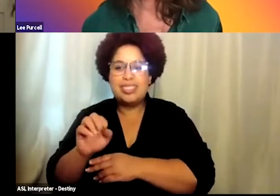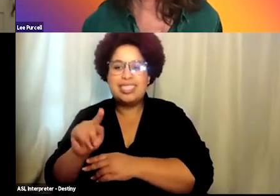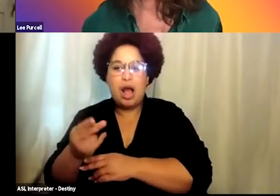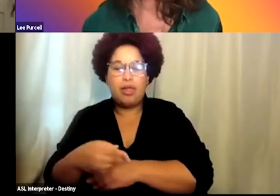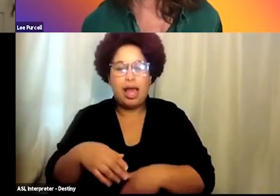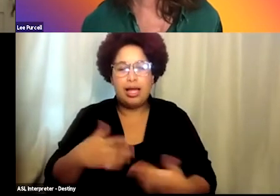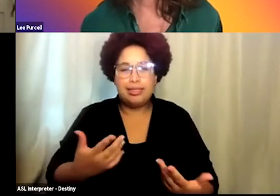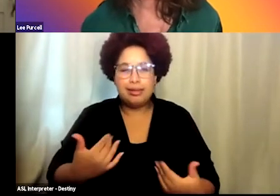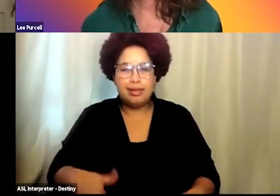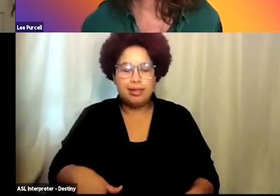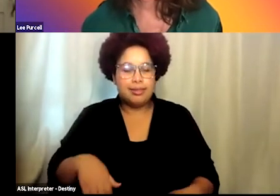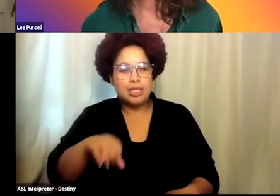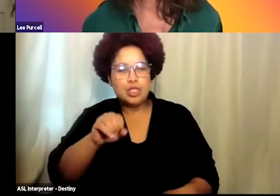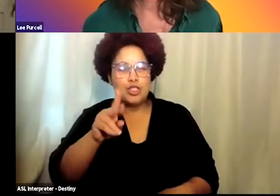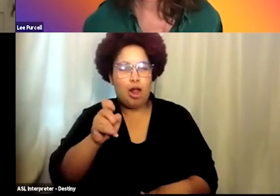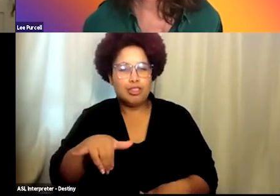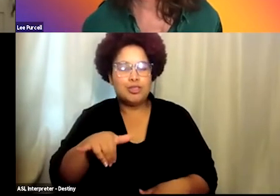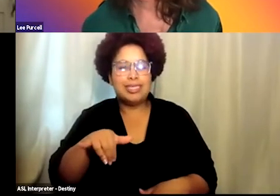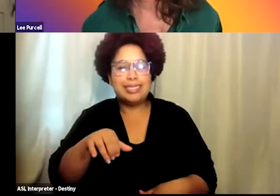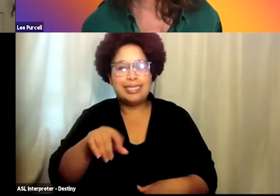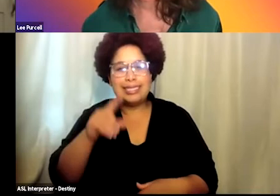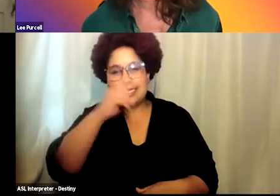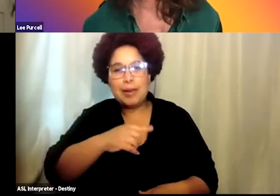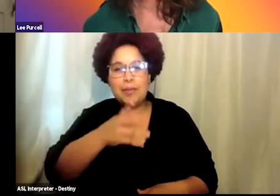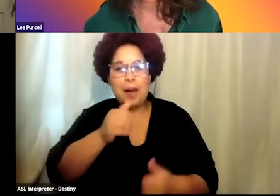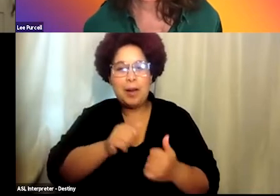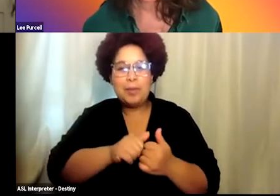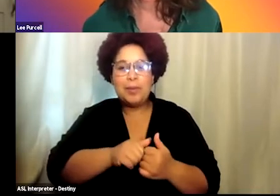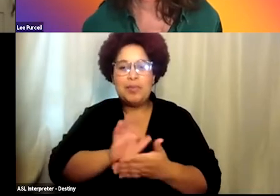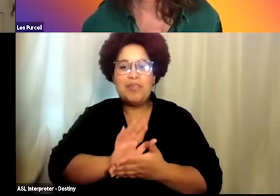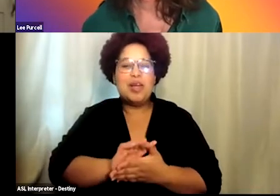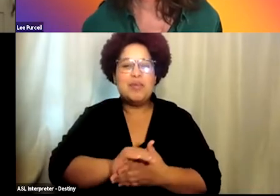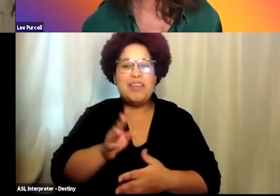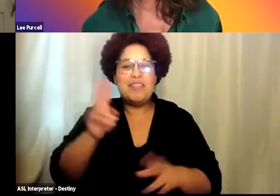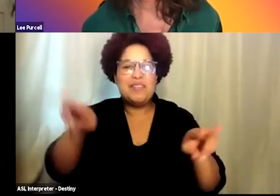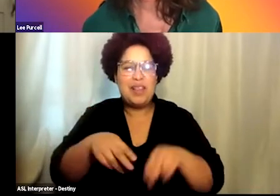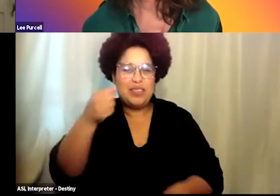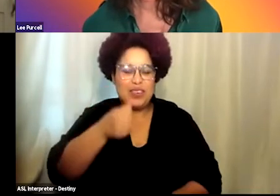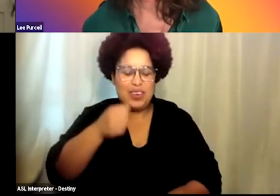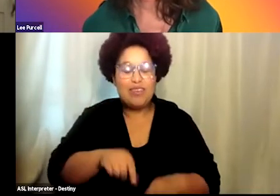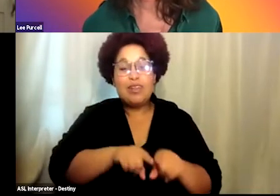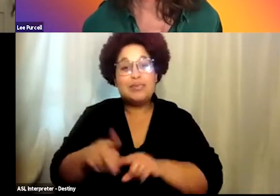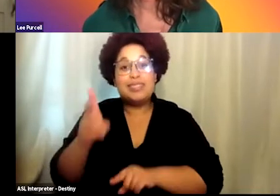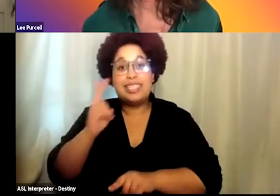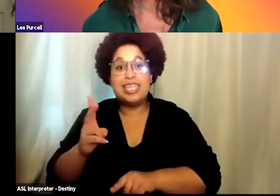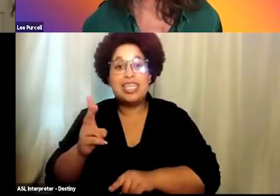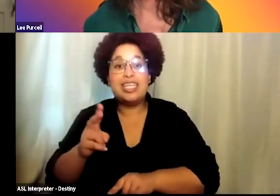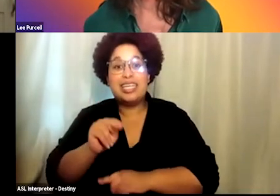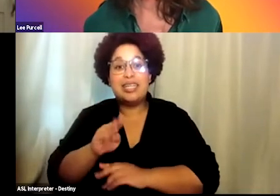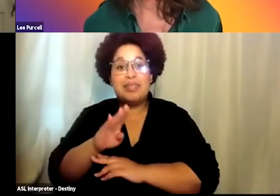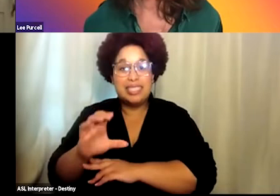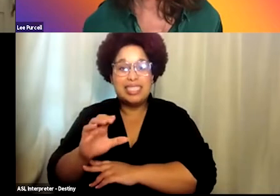stepmom in the iconic film Valley Girl with Nicolas Cage. Lee was also seen as Eleanor Sullivan in the